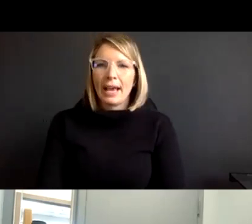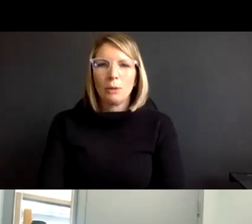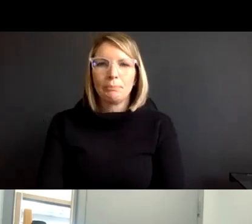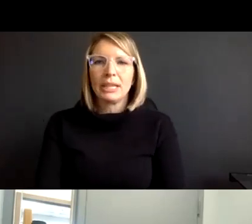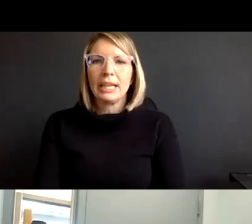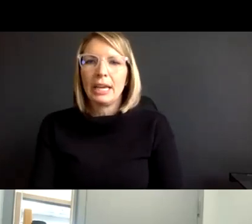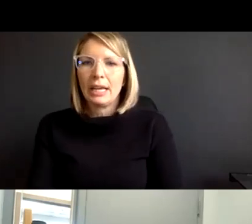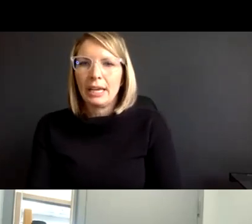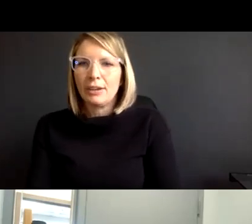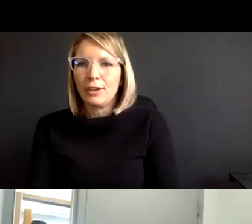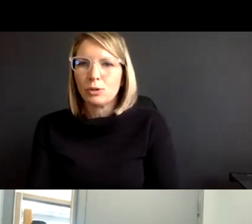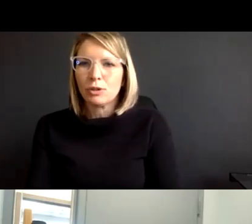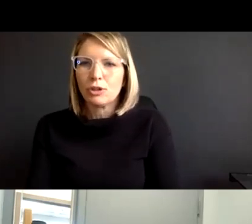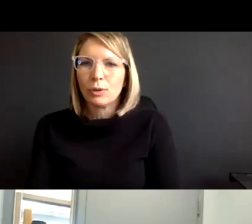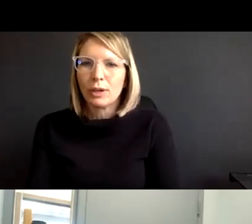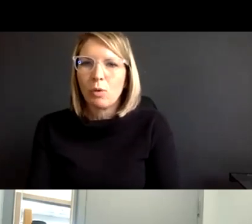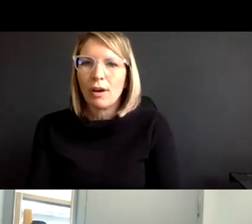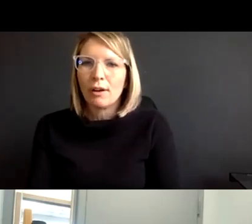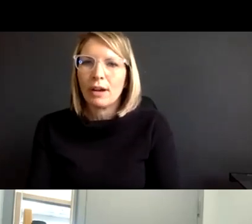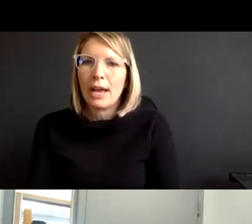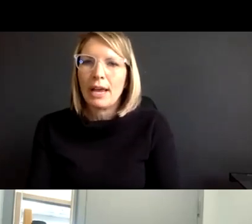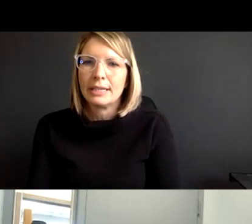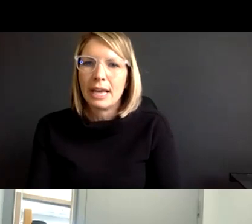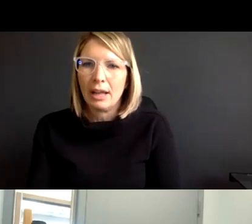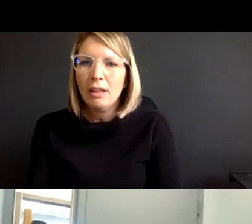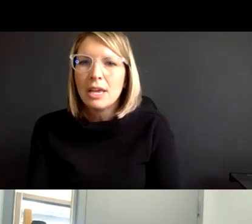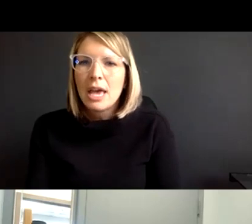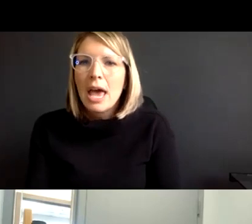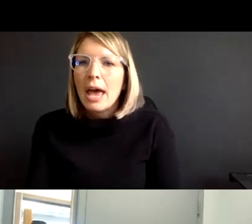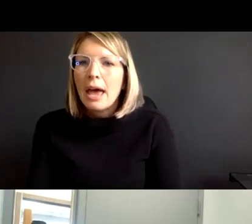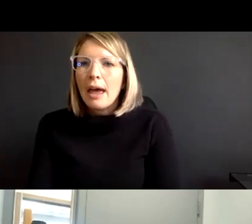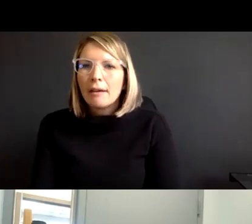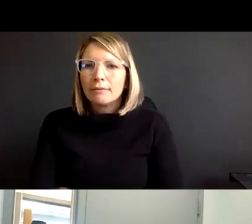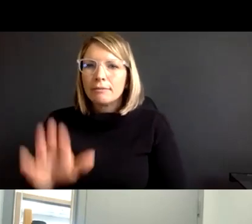APA, help the individuals who require ASL?